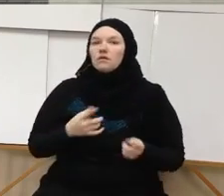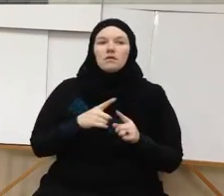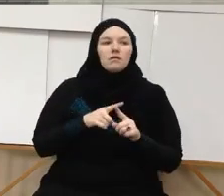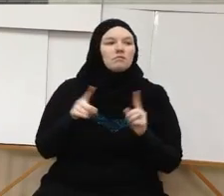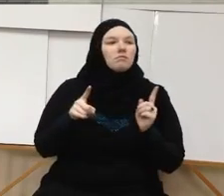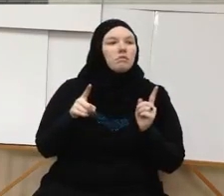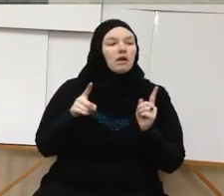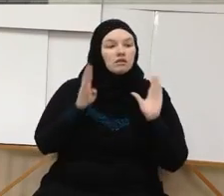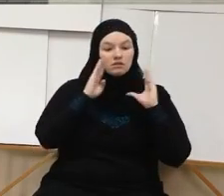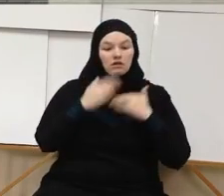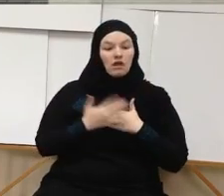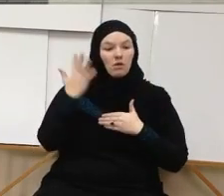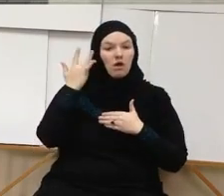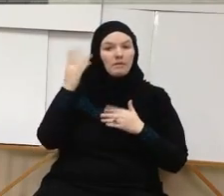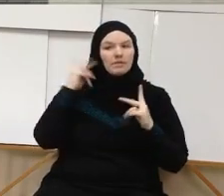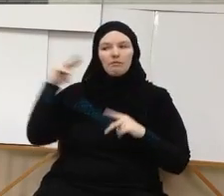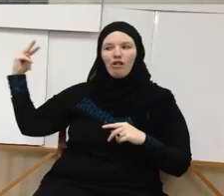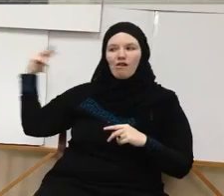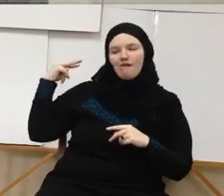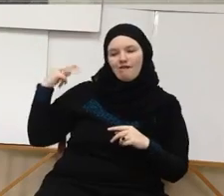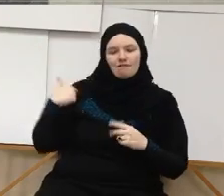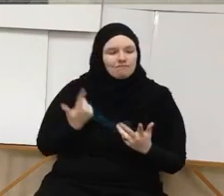to show people that you are praying.